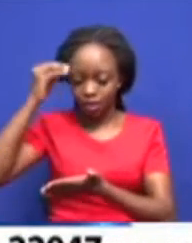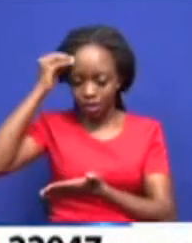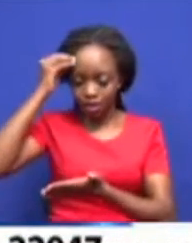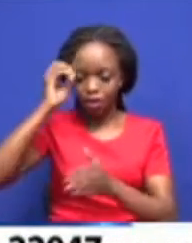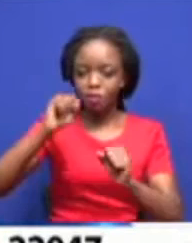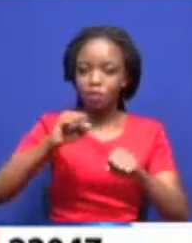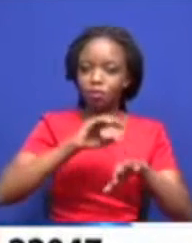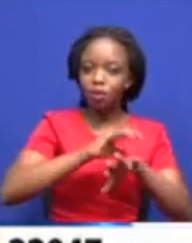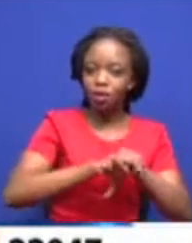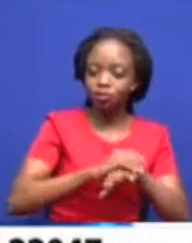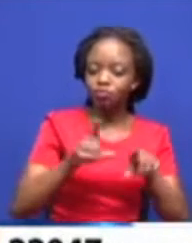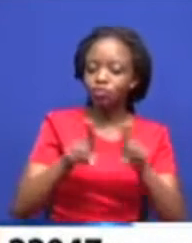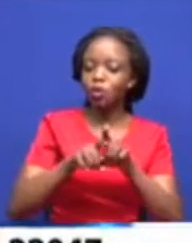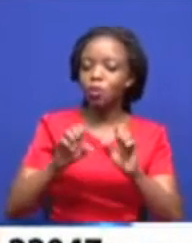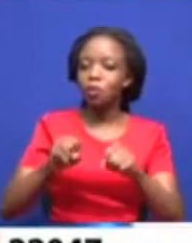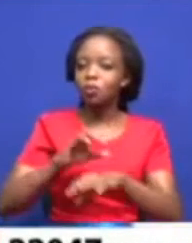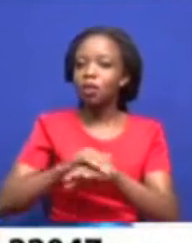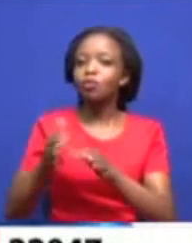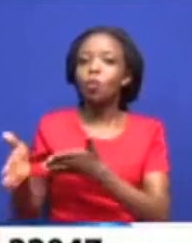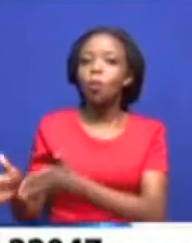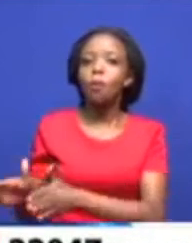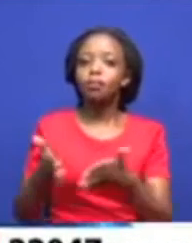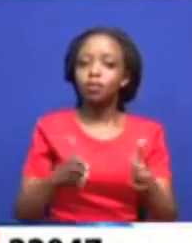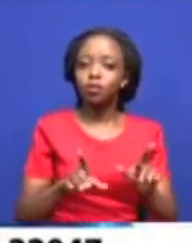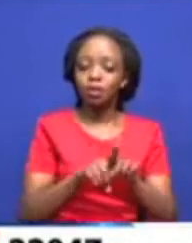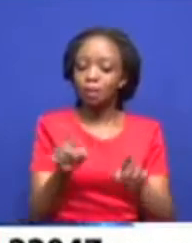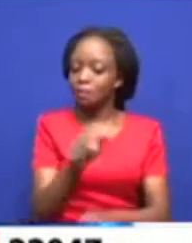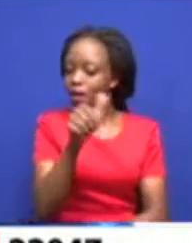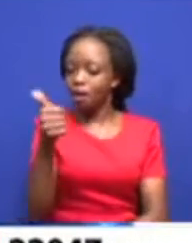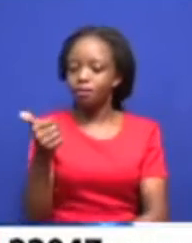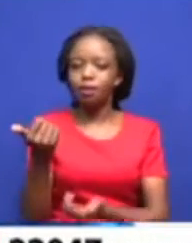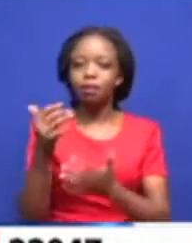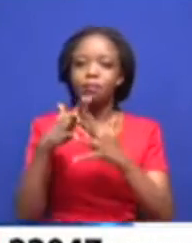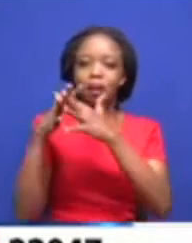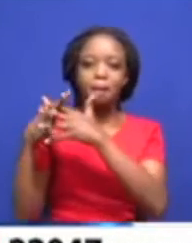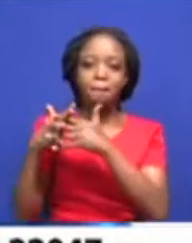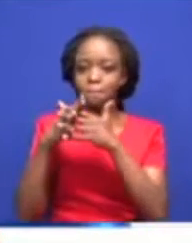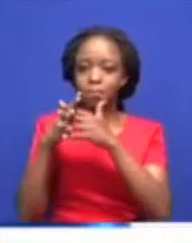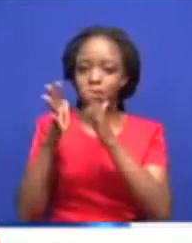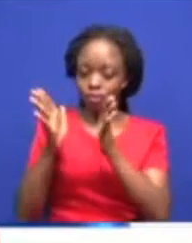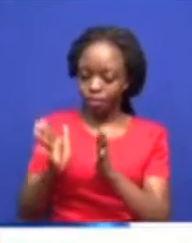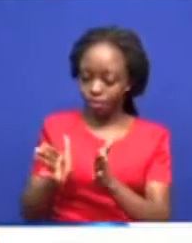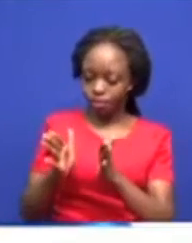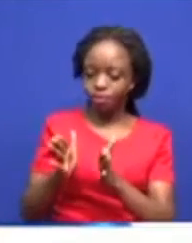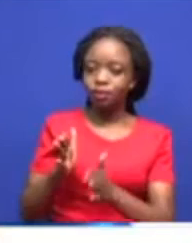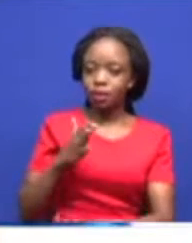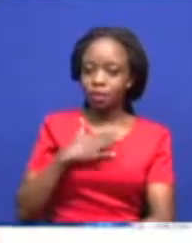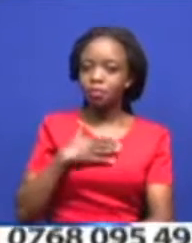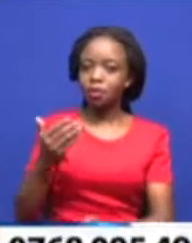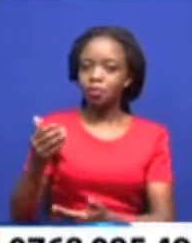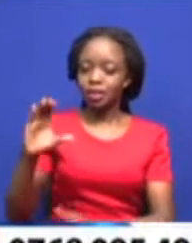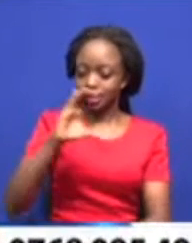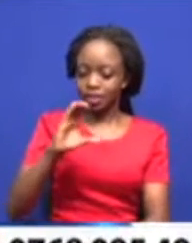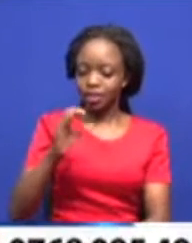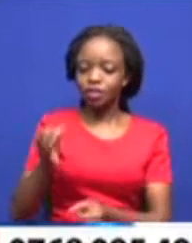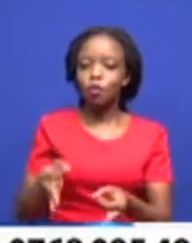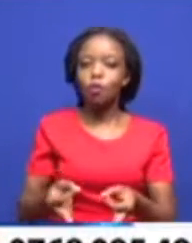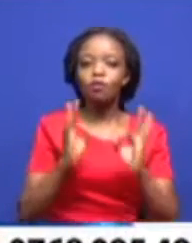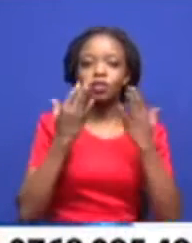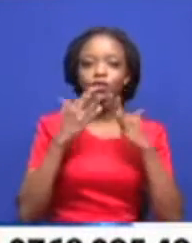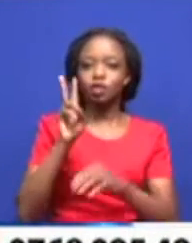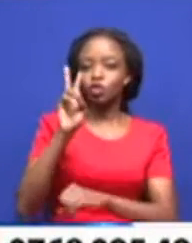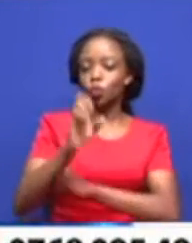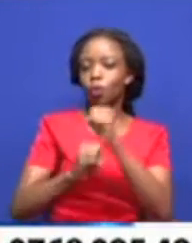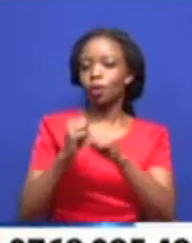education, and you will be able to get opportunities just like any other American. I become a naturalized citizen just 3 years